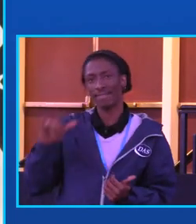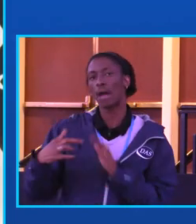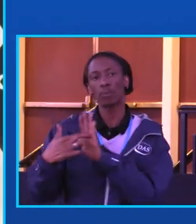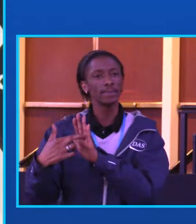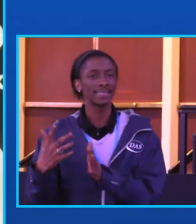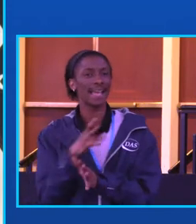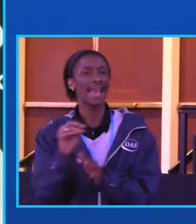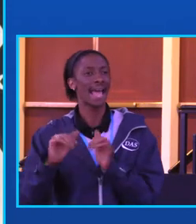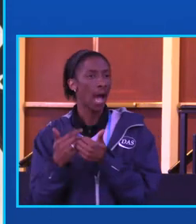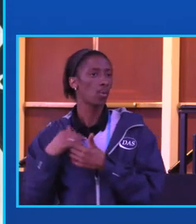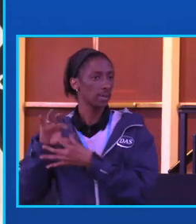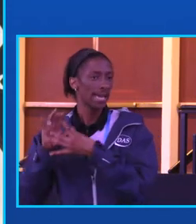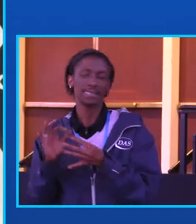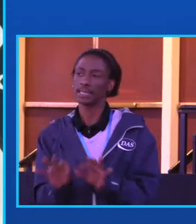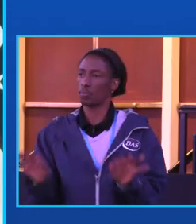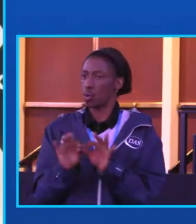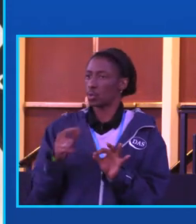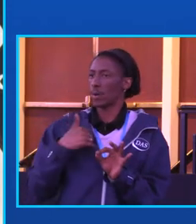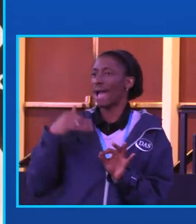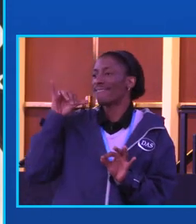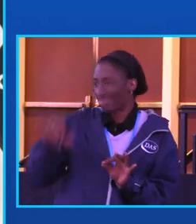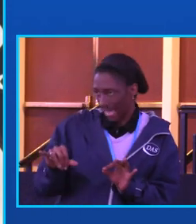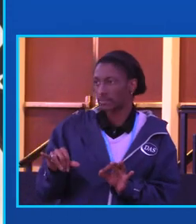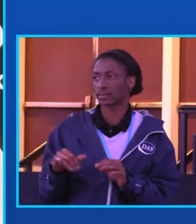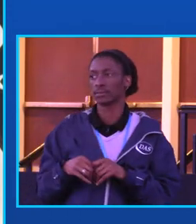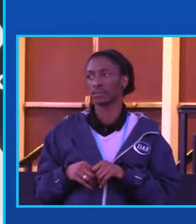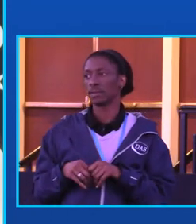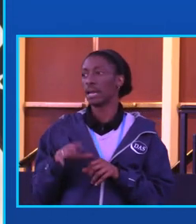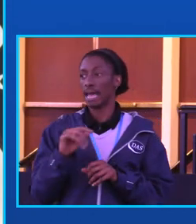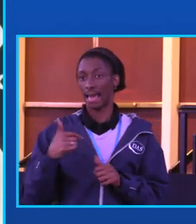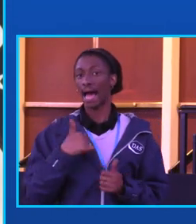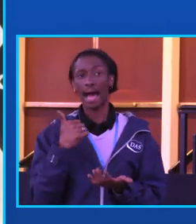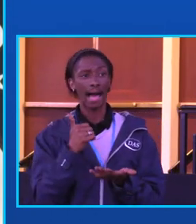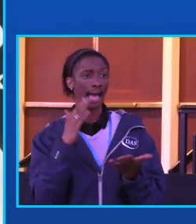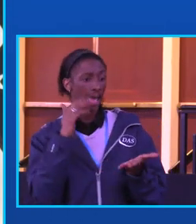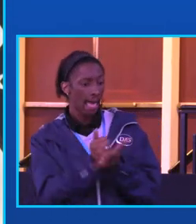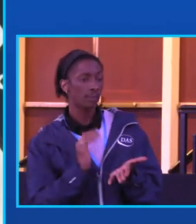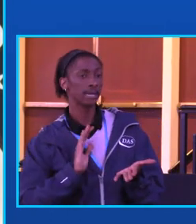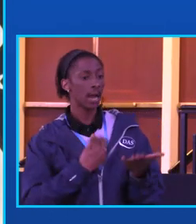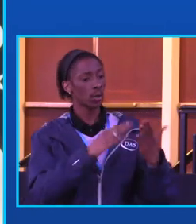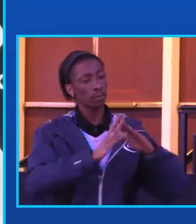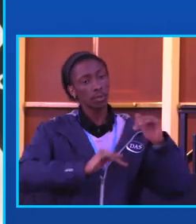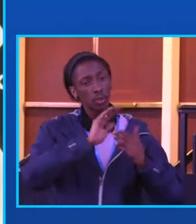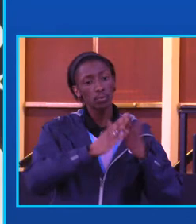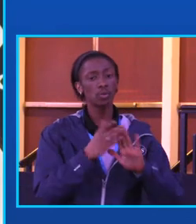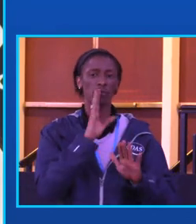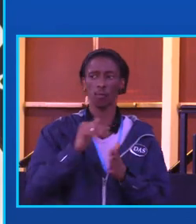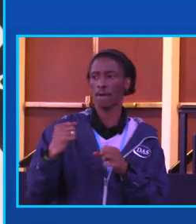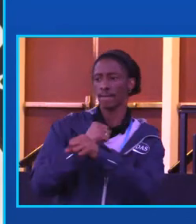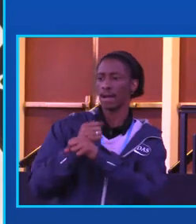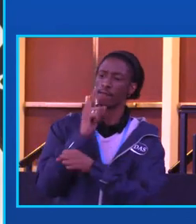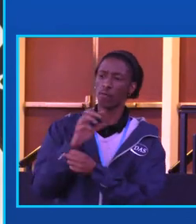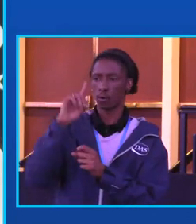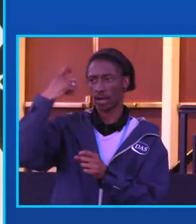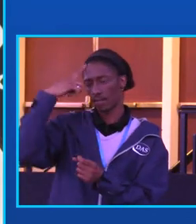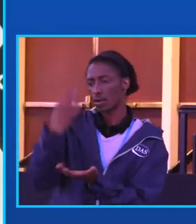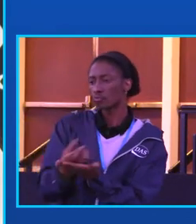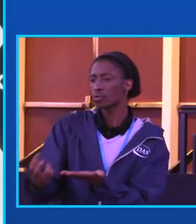and how important it is to have that once in office. I helped our communities fight for government resources to support their